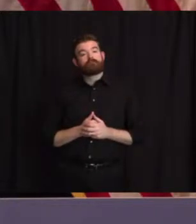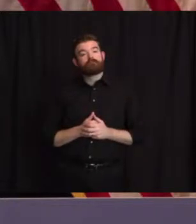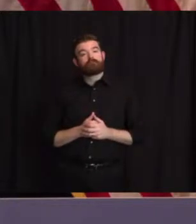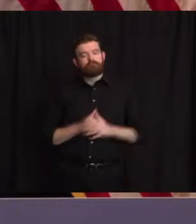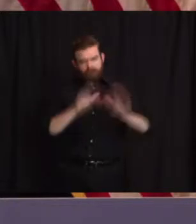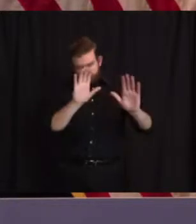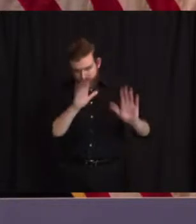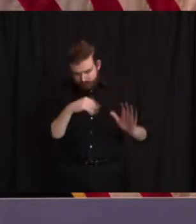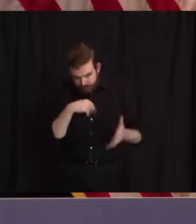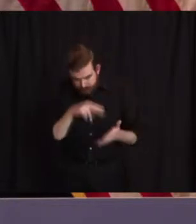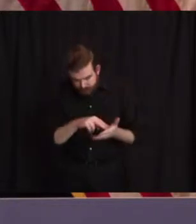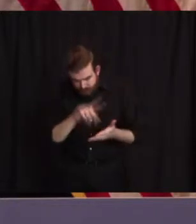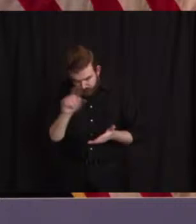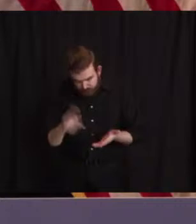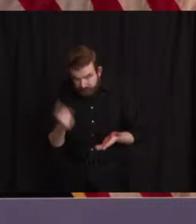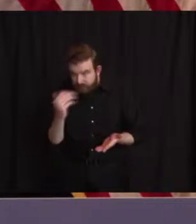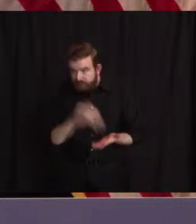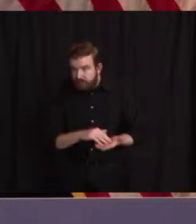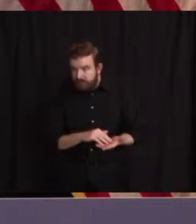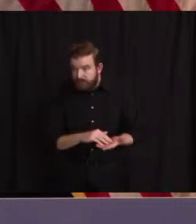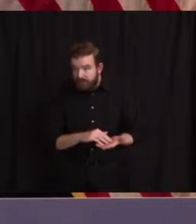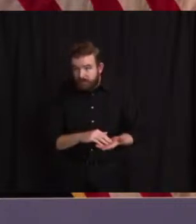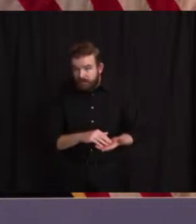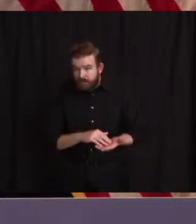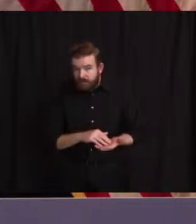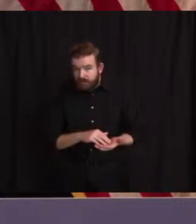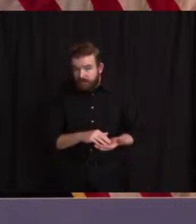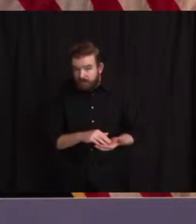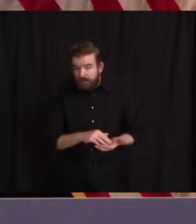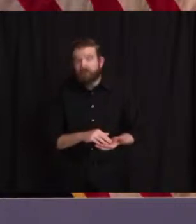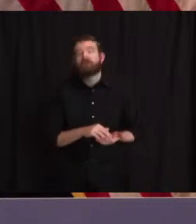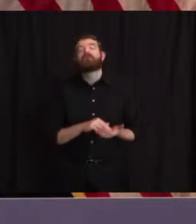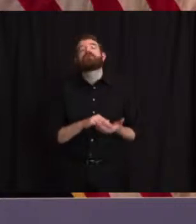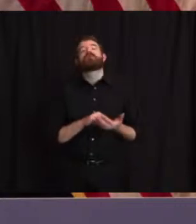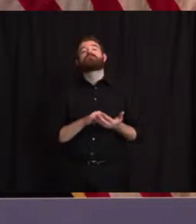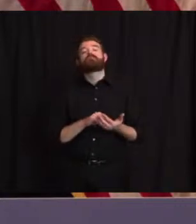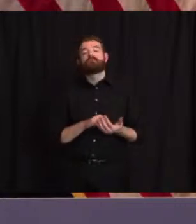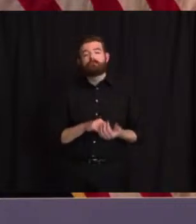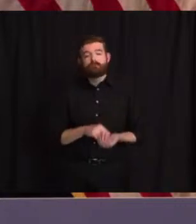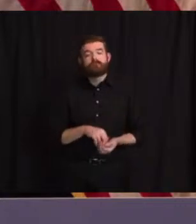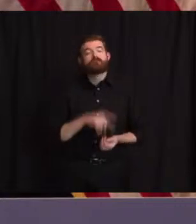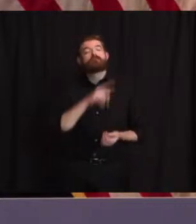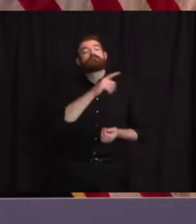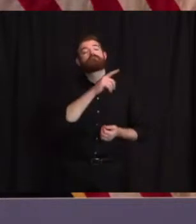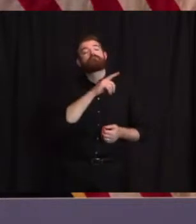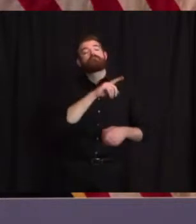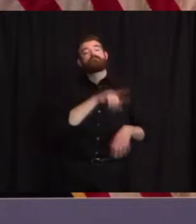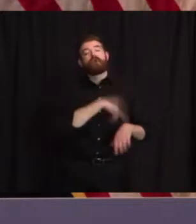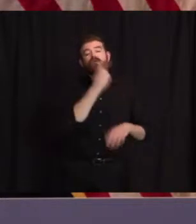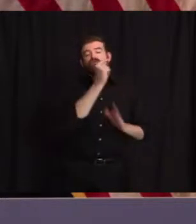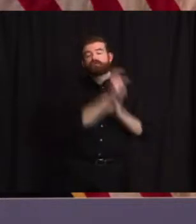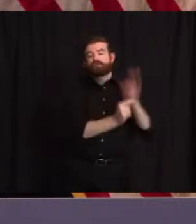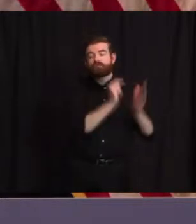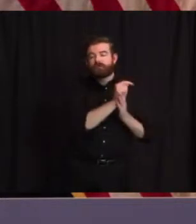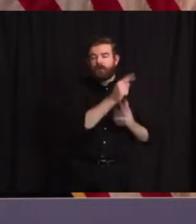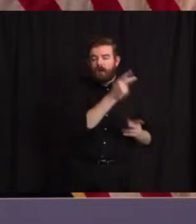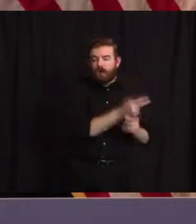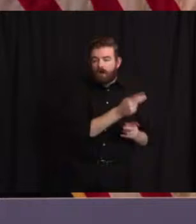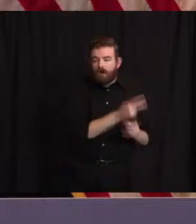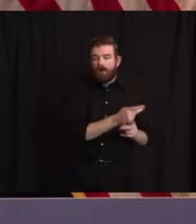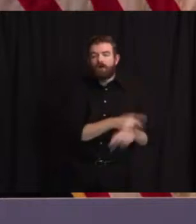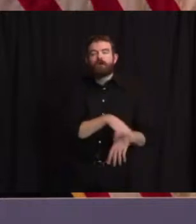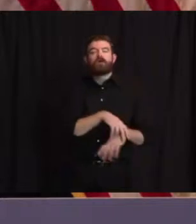It was long-term care, psychiatric hospitals, developmental centers and prisons, and just how that compares to the general population.